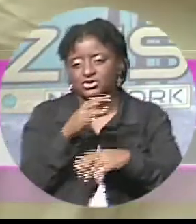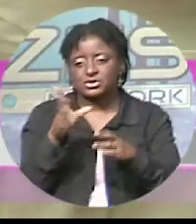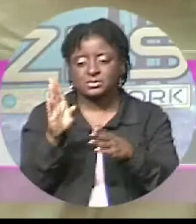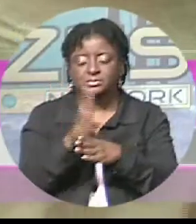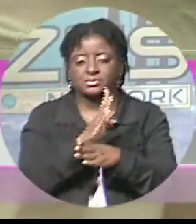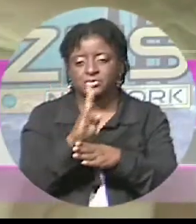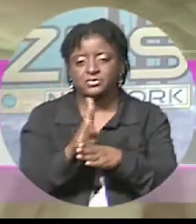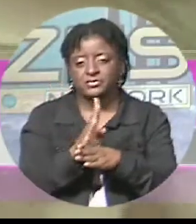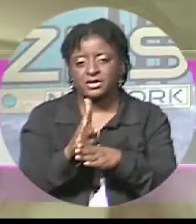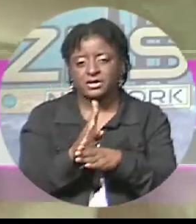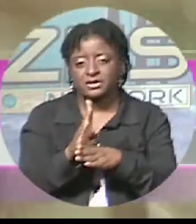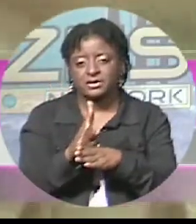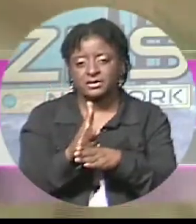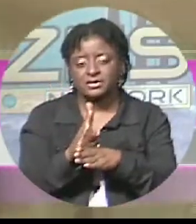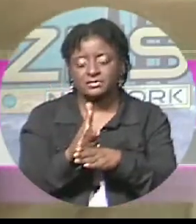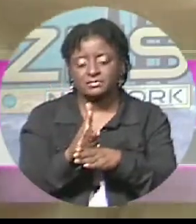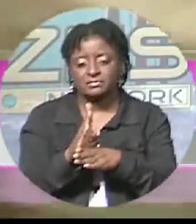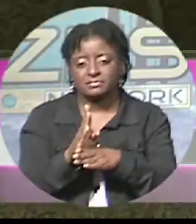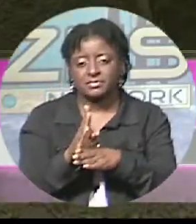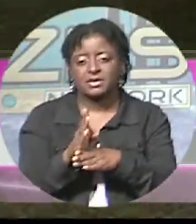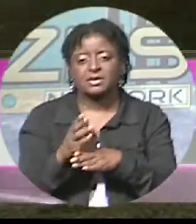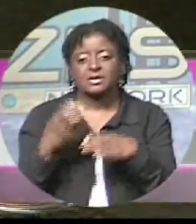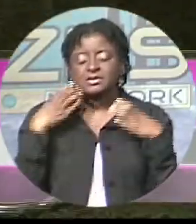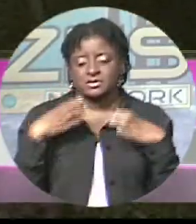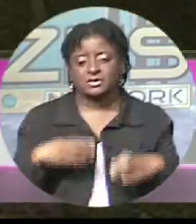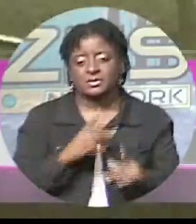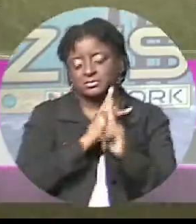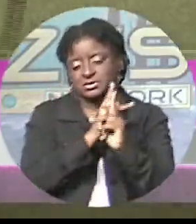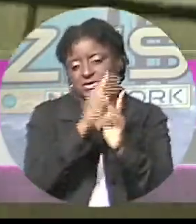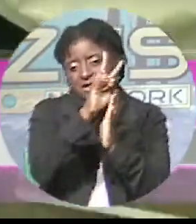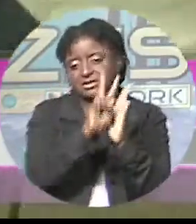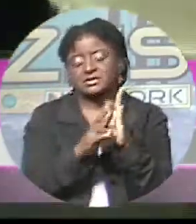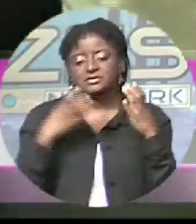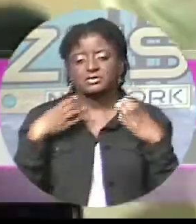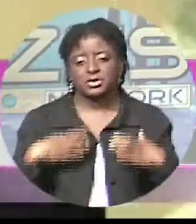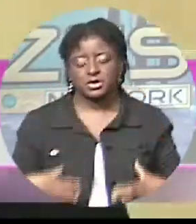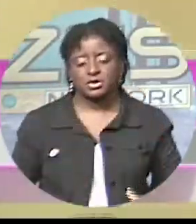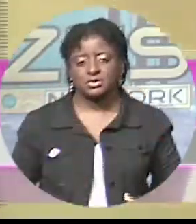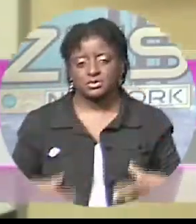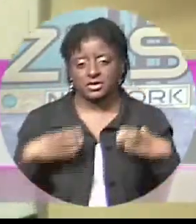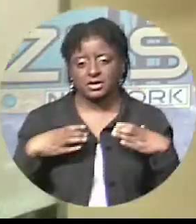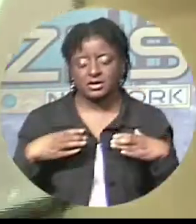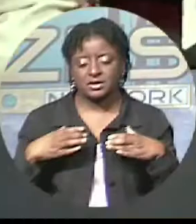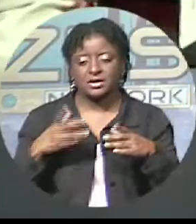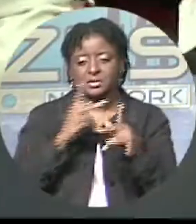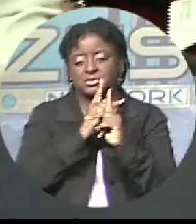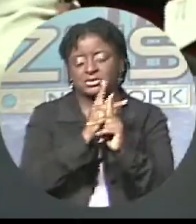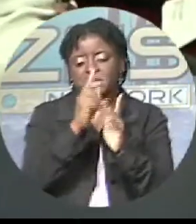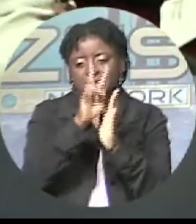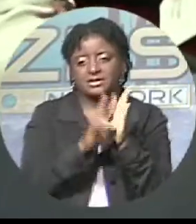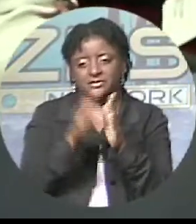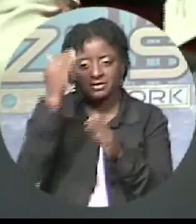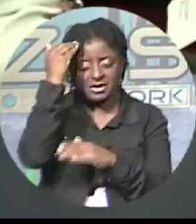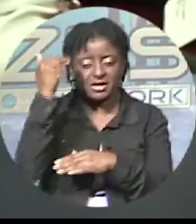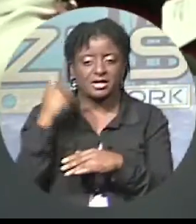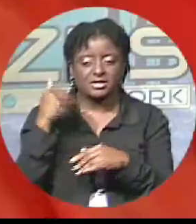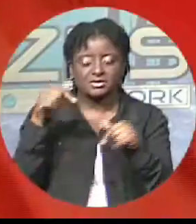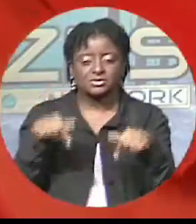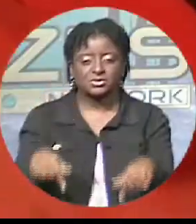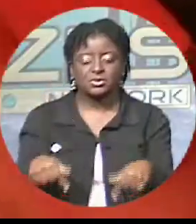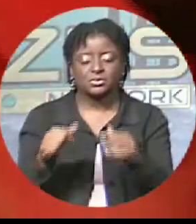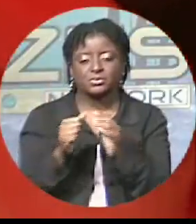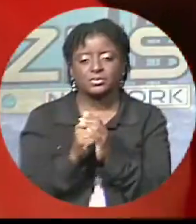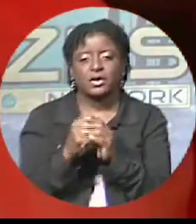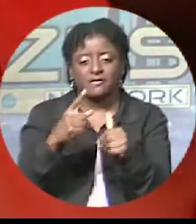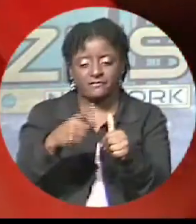bright blue gloves with tape wrapped tight around her wrist and ankles. The head-to-toe protective gear is what first responders here in the Bahamas